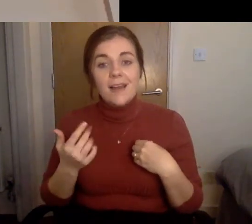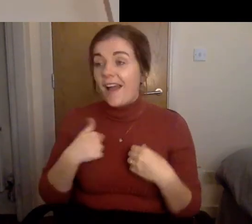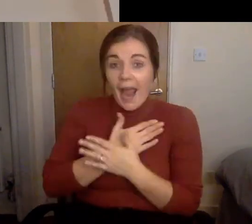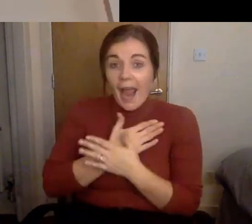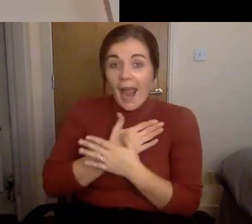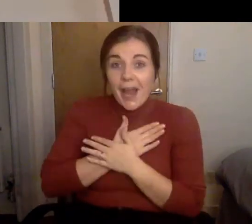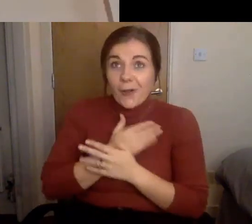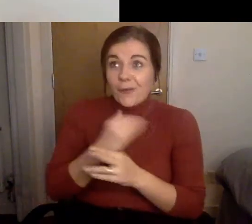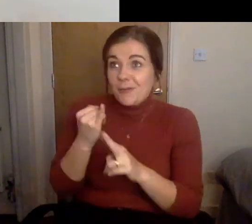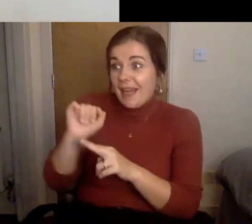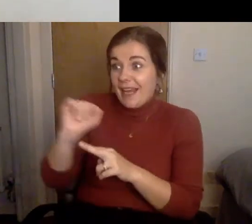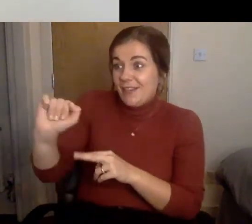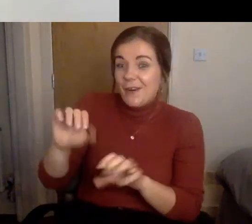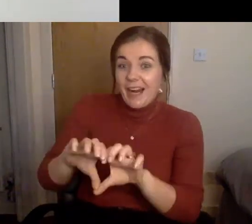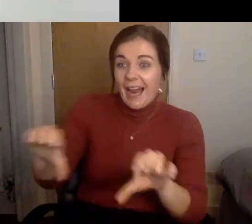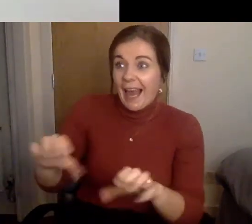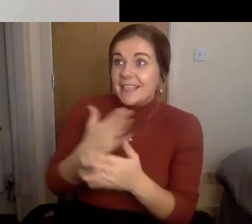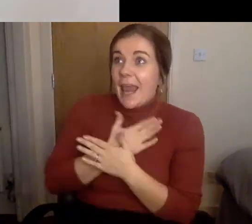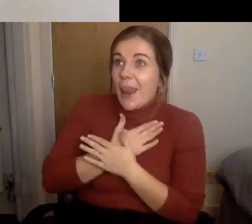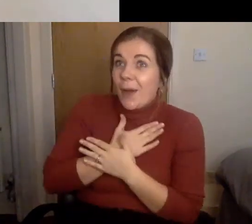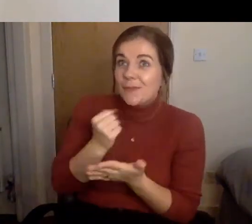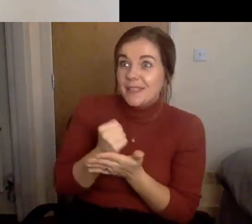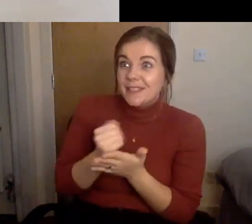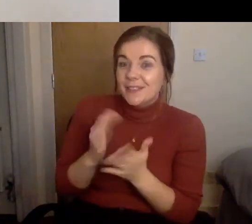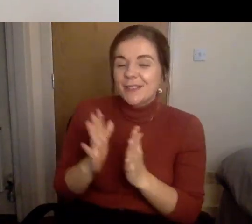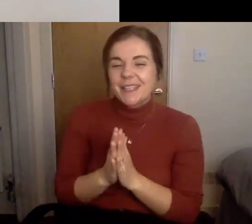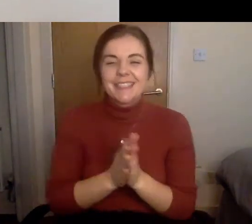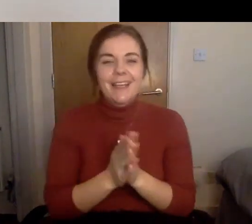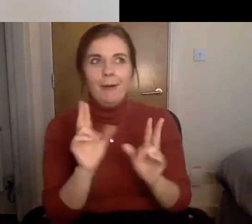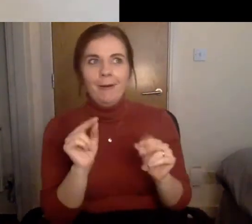to be in your class, to be honest. Oh, I don't